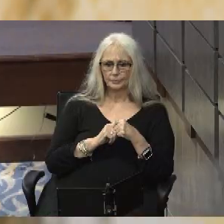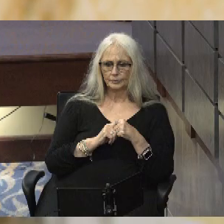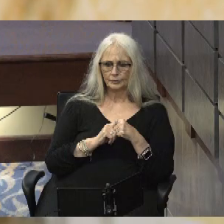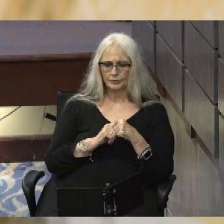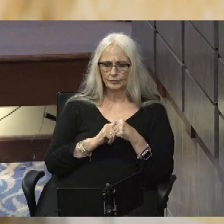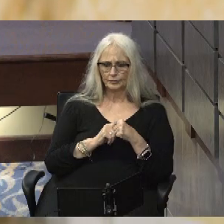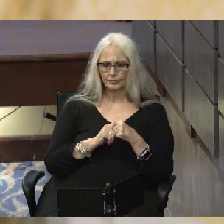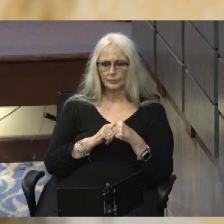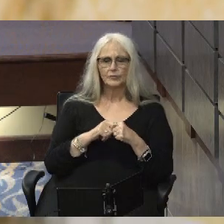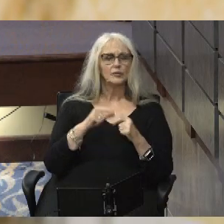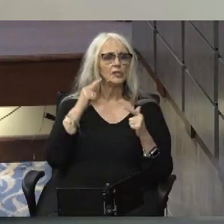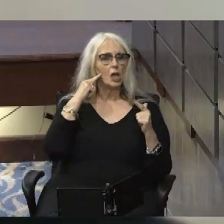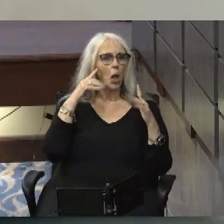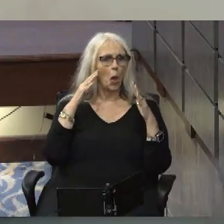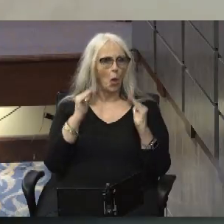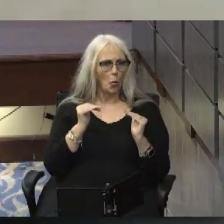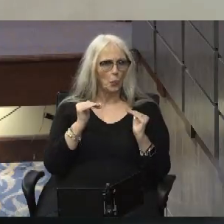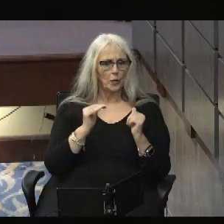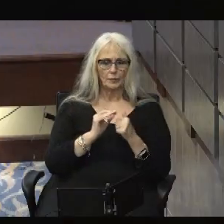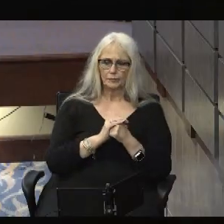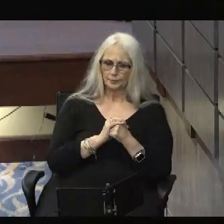This hope.